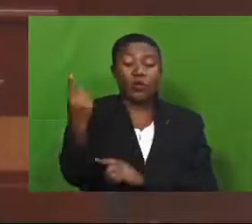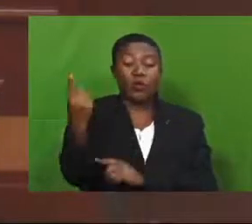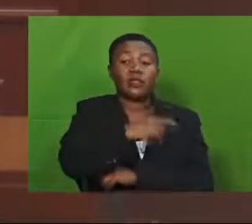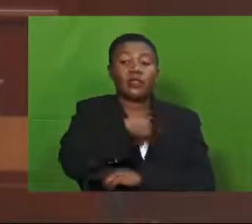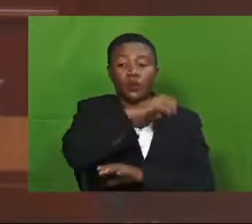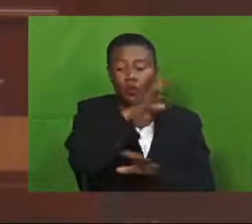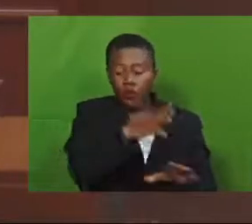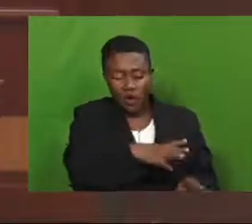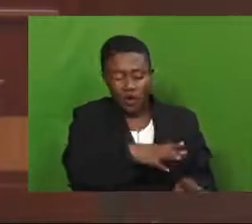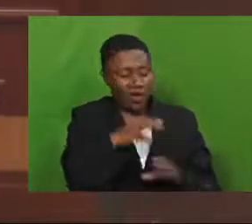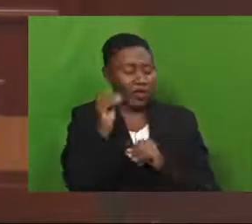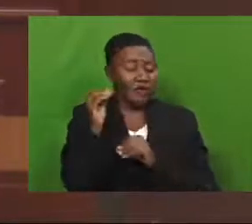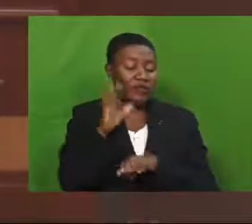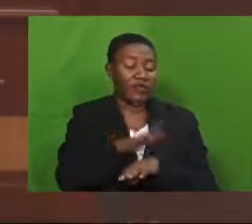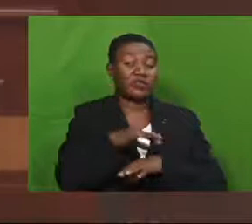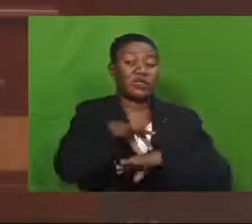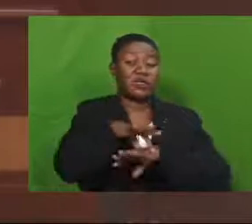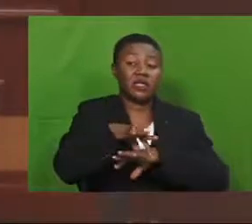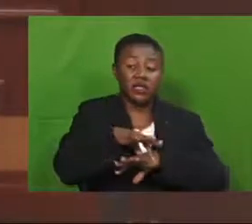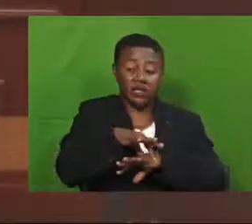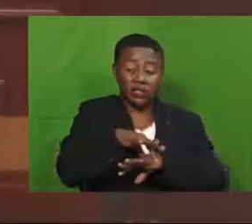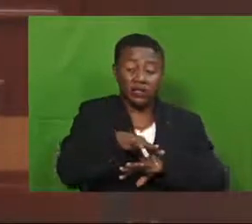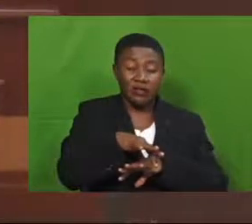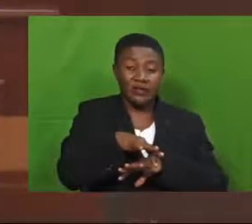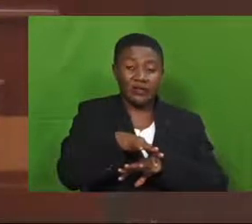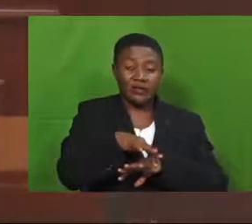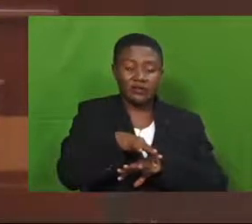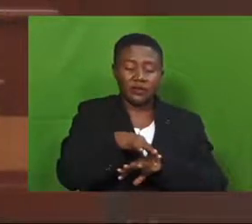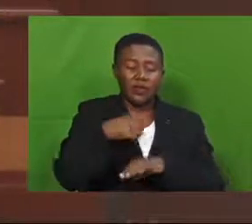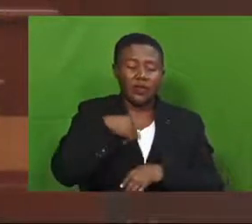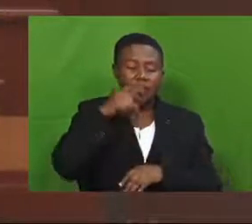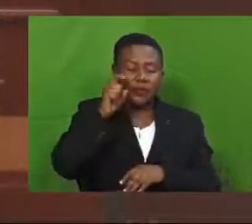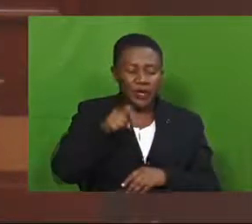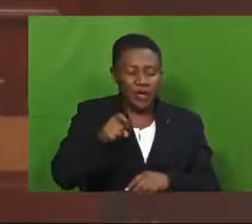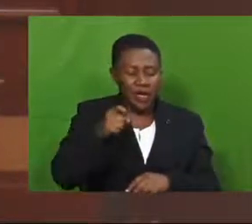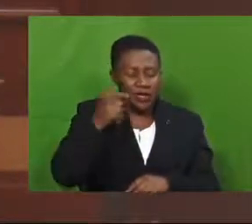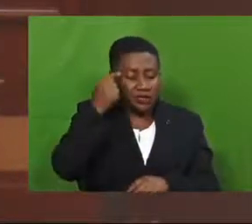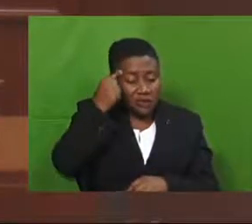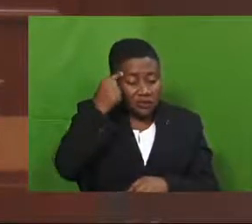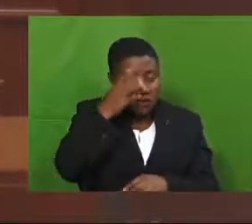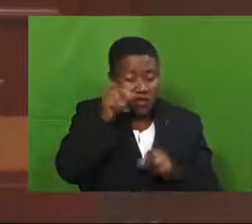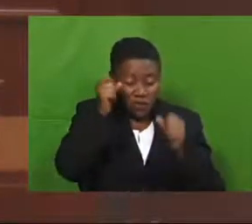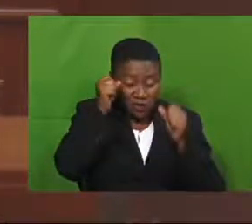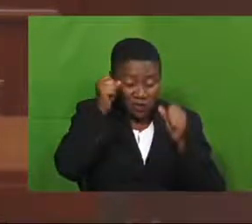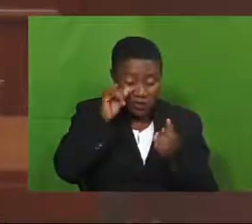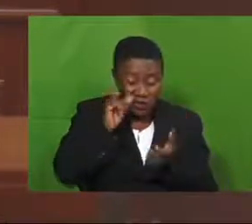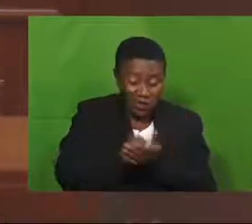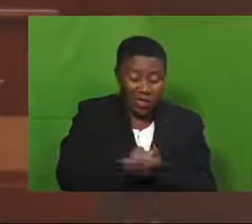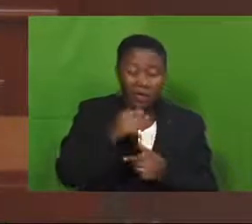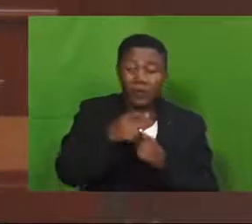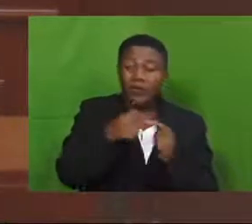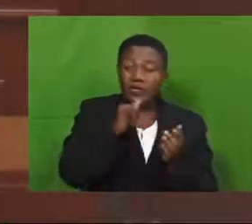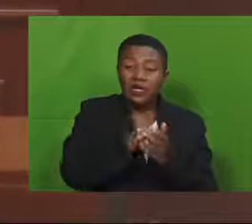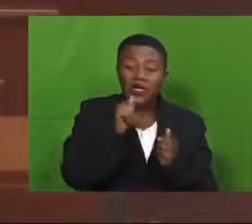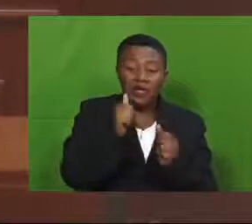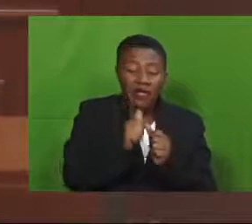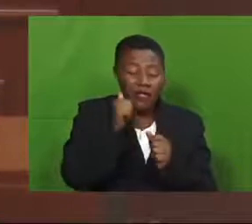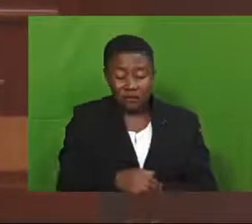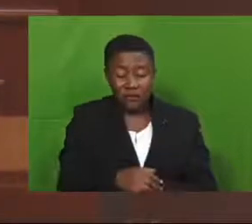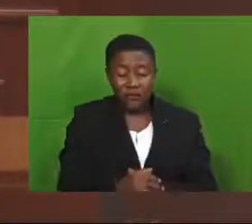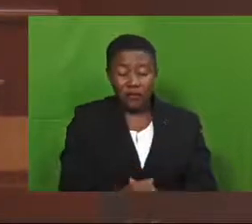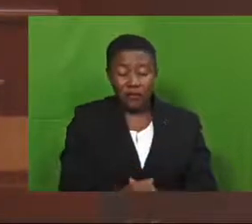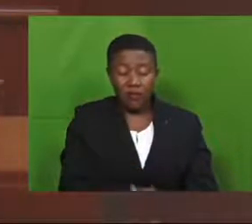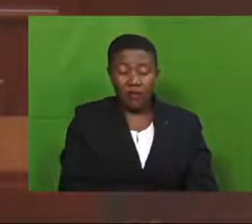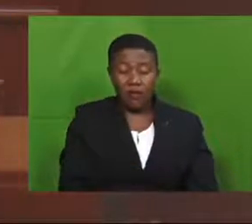more. And as we leave this world, we should be conscious of that every single day. And I believe that this was the position